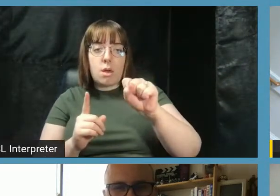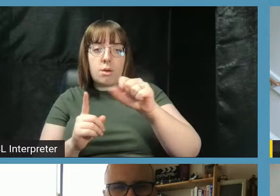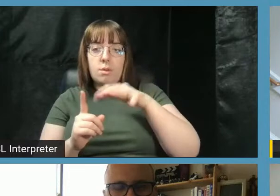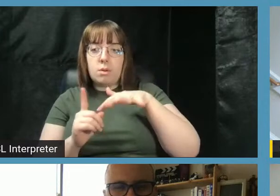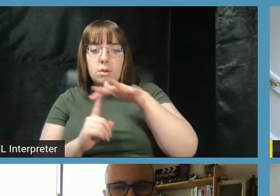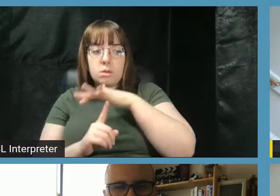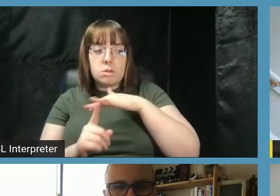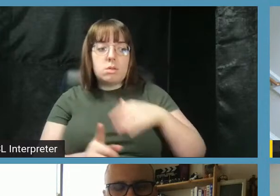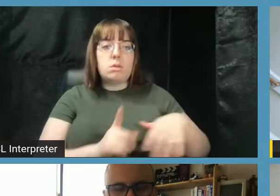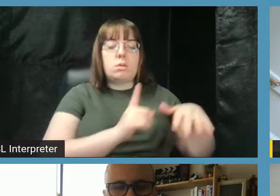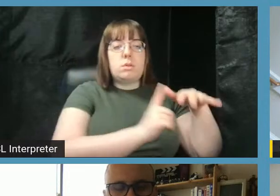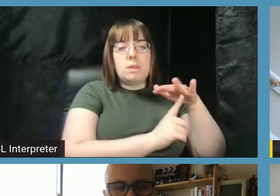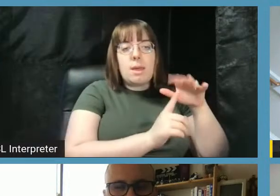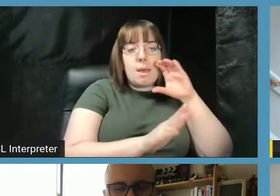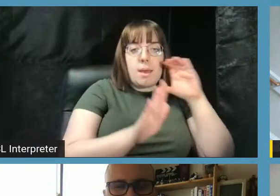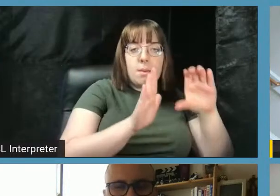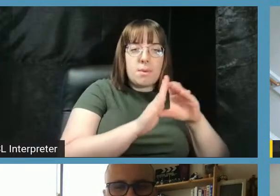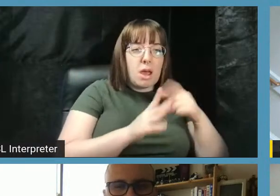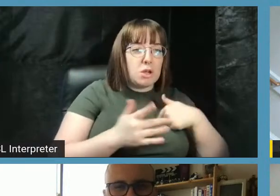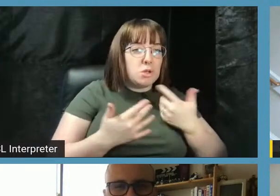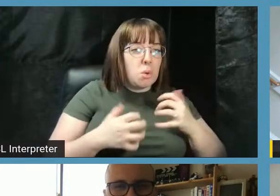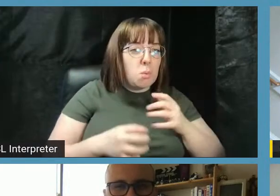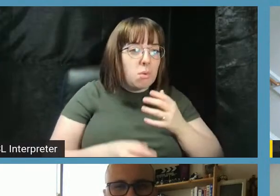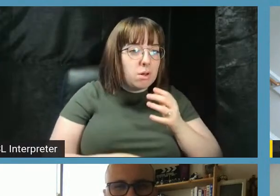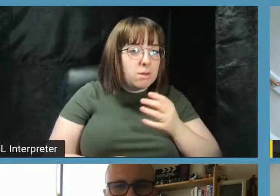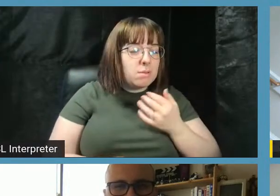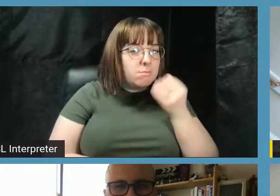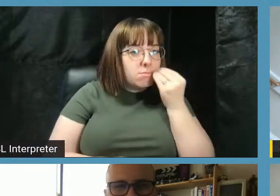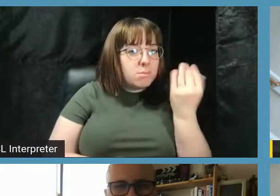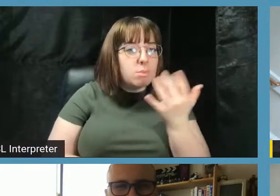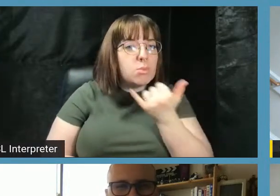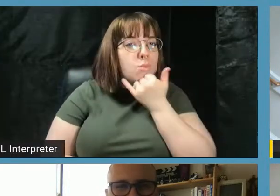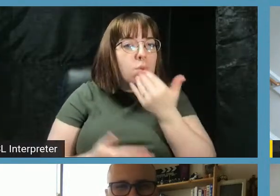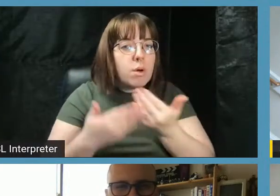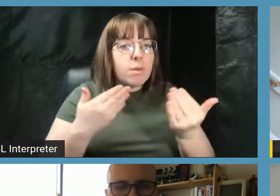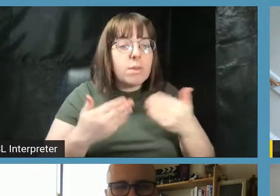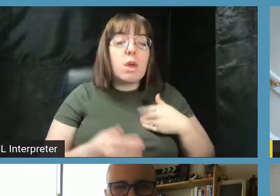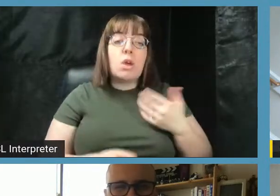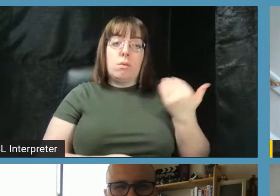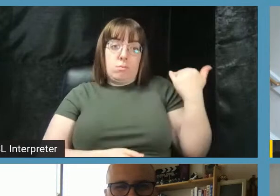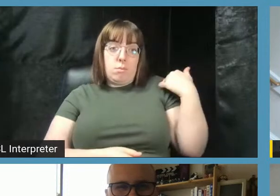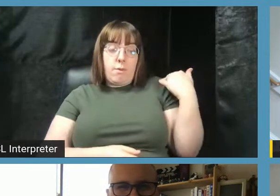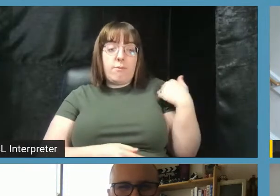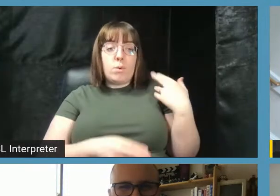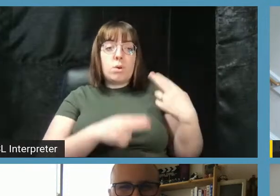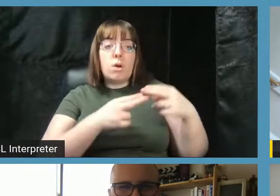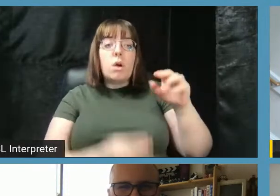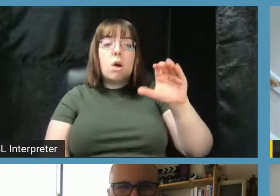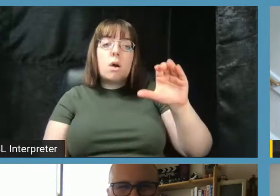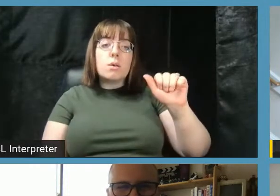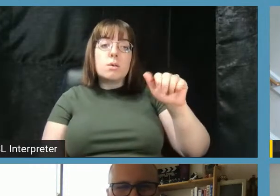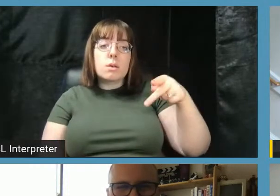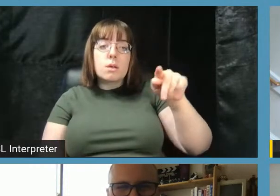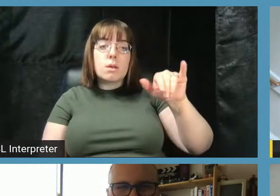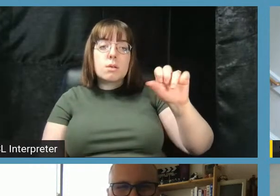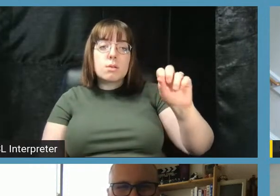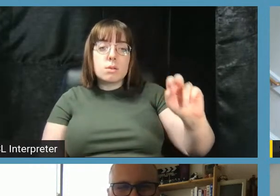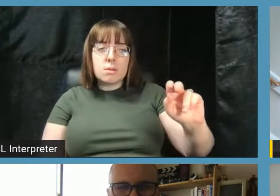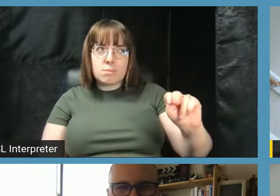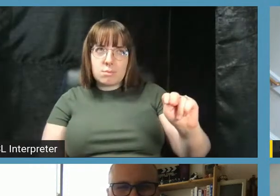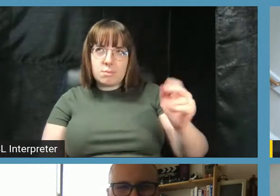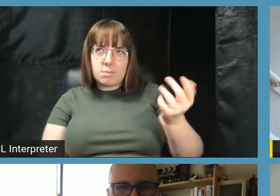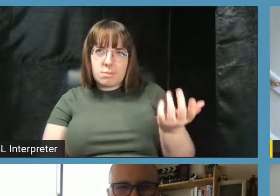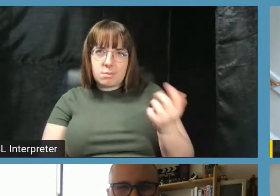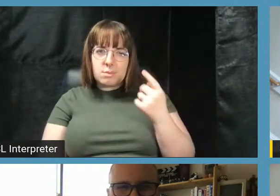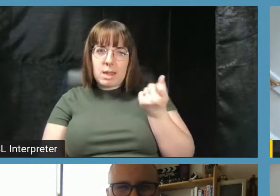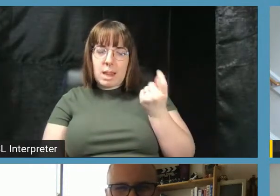on exactly what the field is called. Be aware that they used to call it captions, which is a little confusing because a caption for an